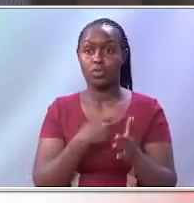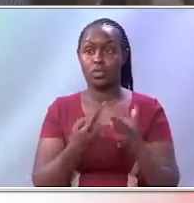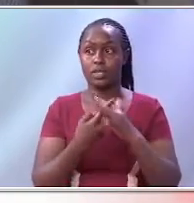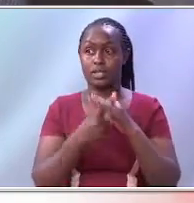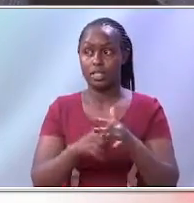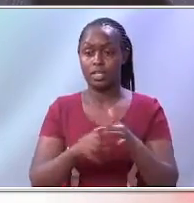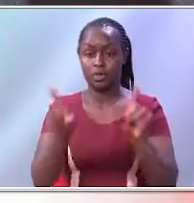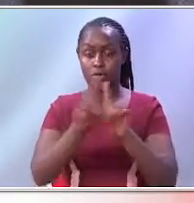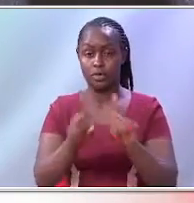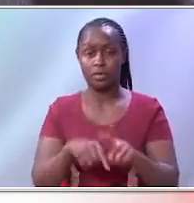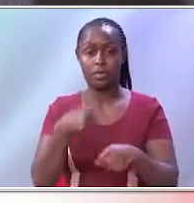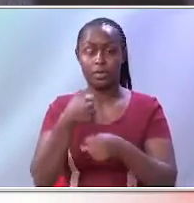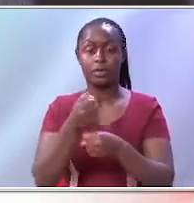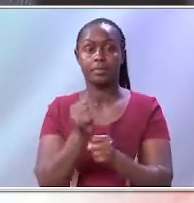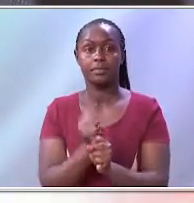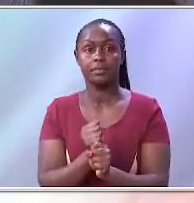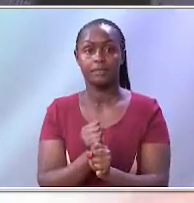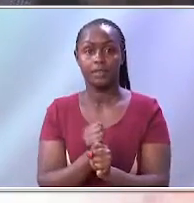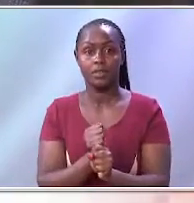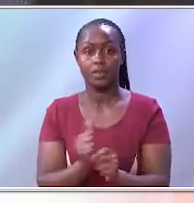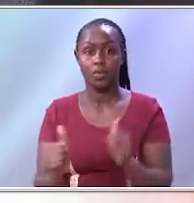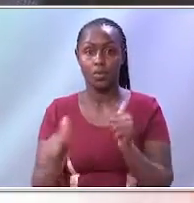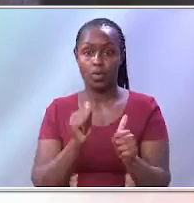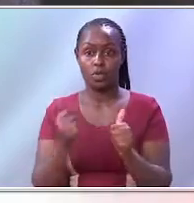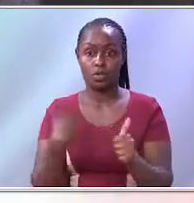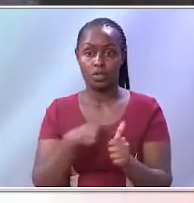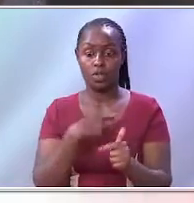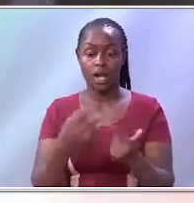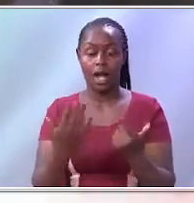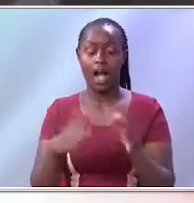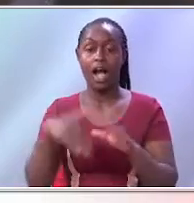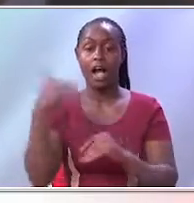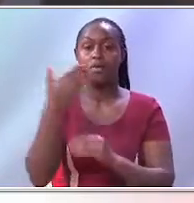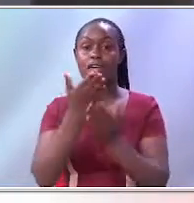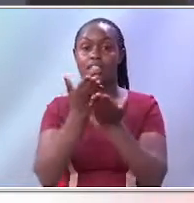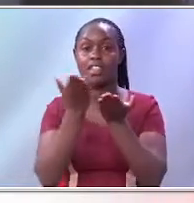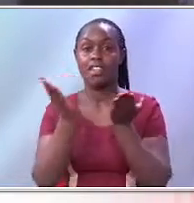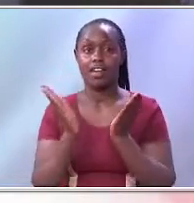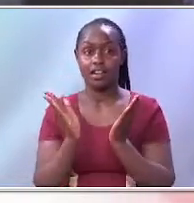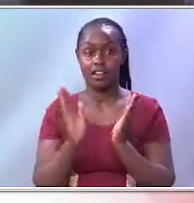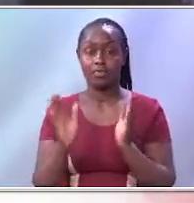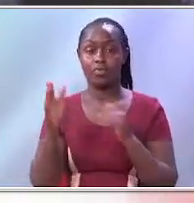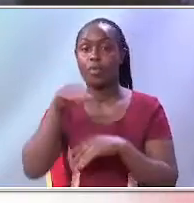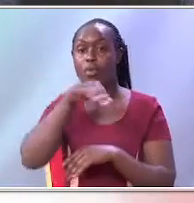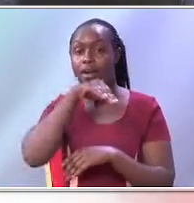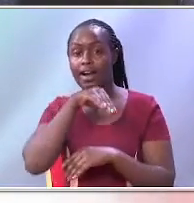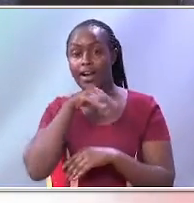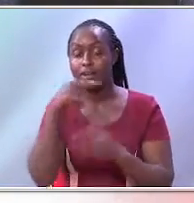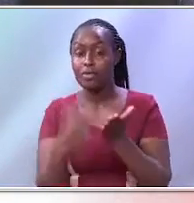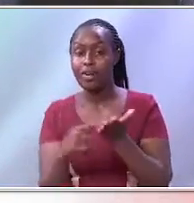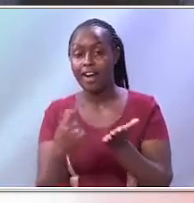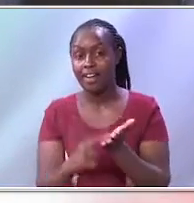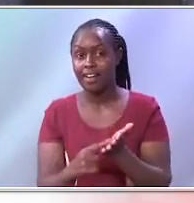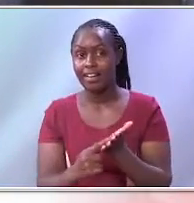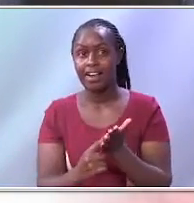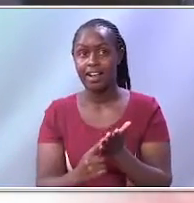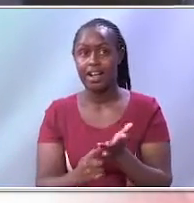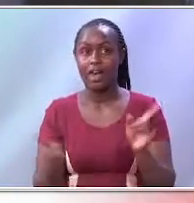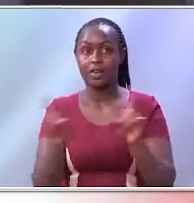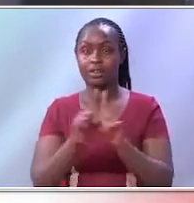mto Nile ambayo imetoka huko Jinja, Uganda, inaelekea